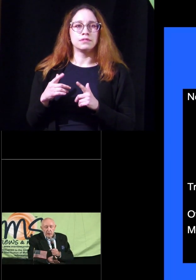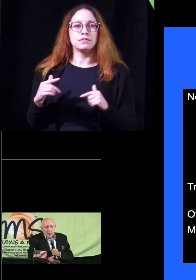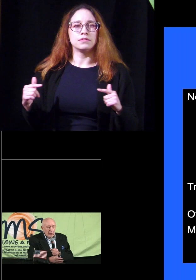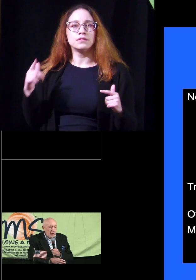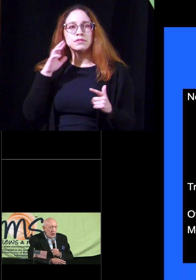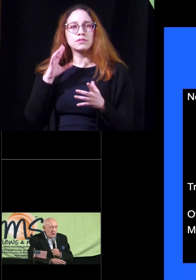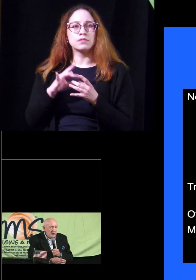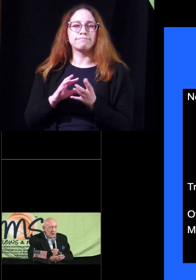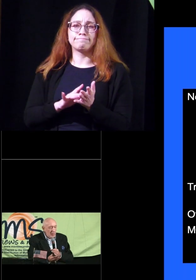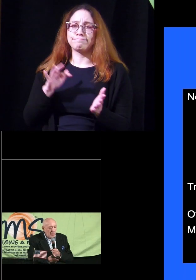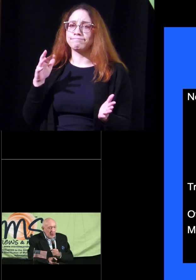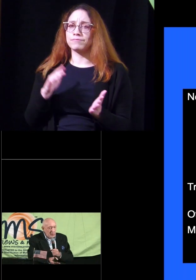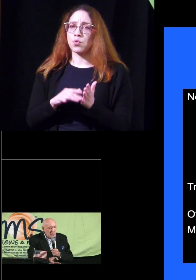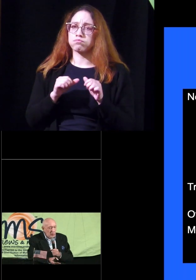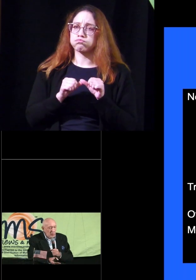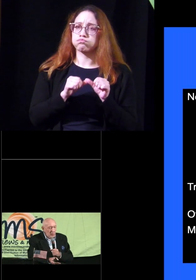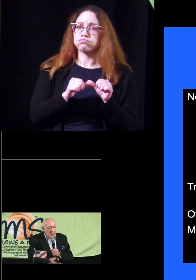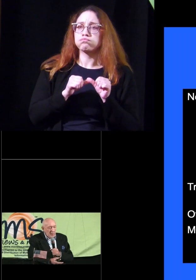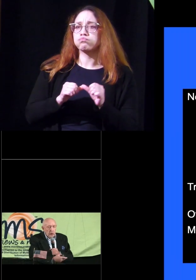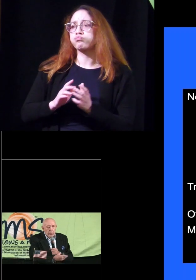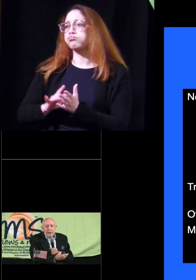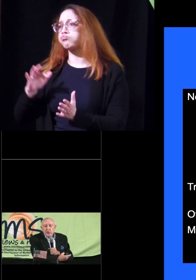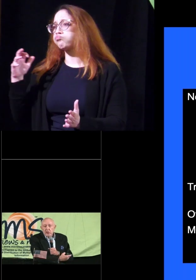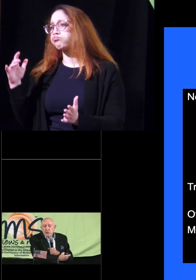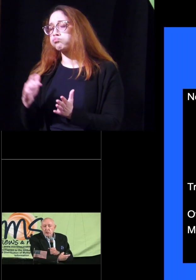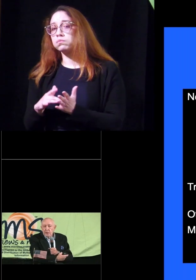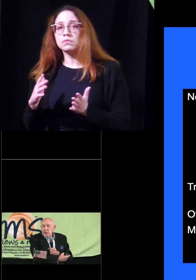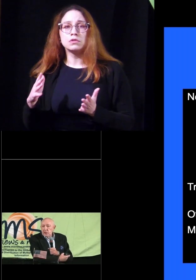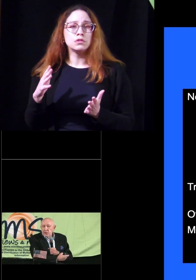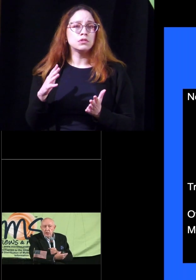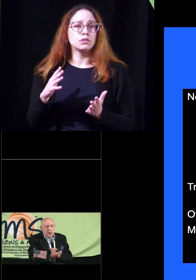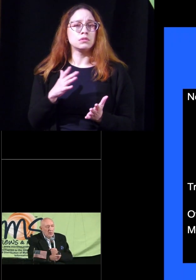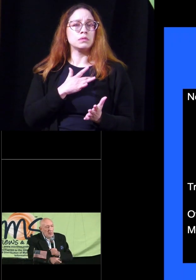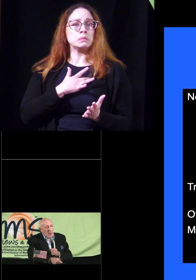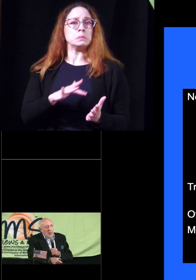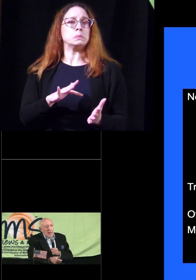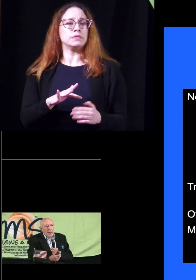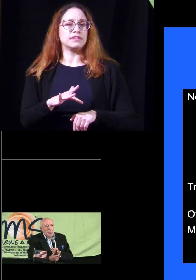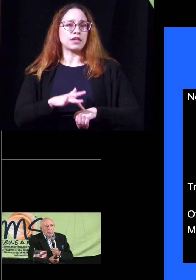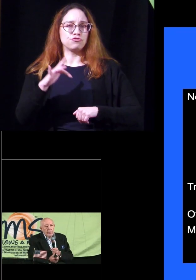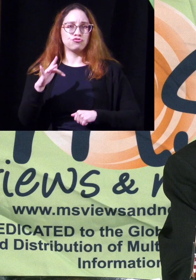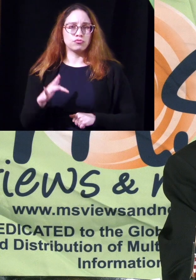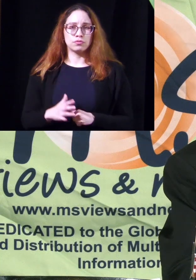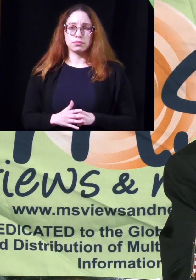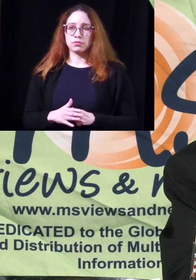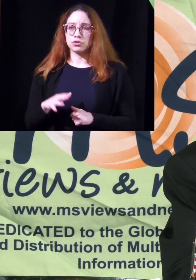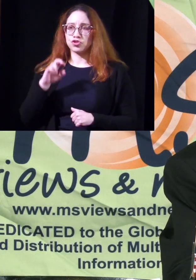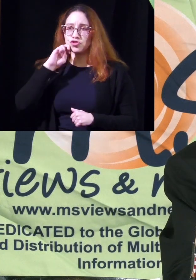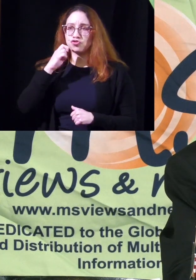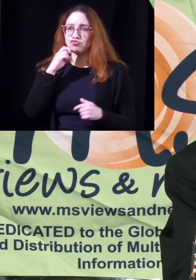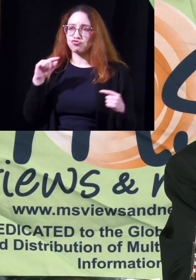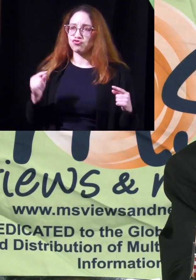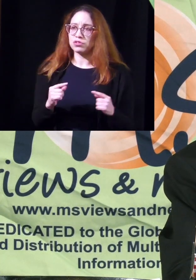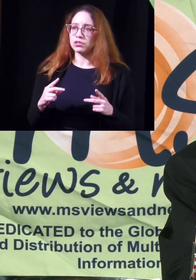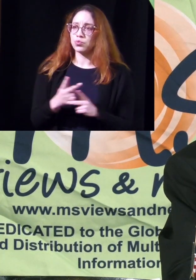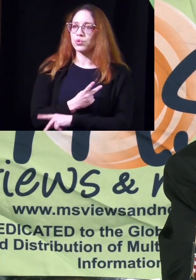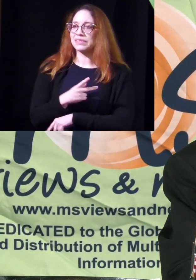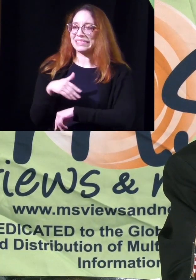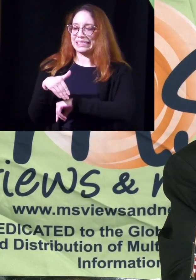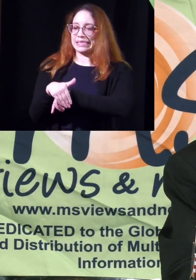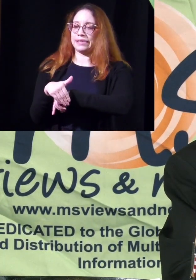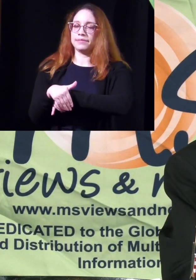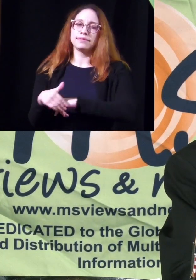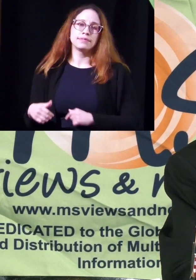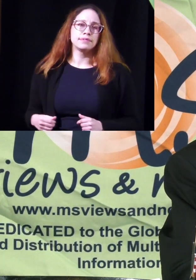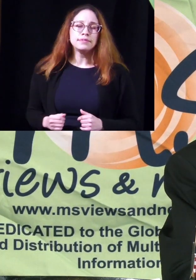be intermittent, it can be constant, it can be paroxysmal. There could be sensitivity to touch. And nerve pain is often worst at night.